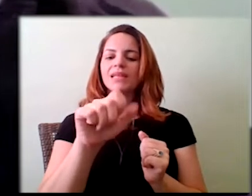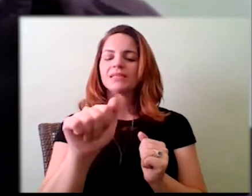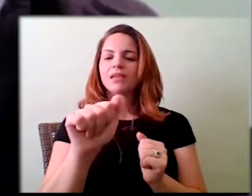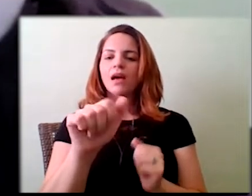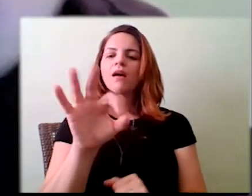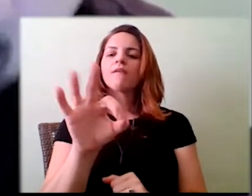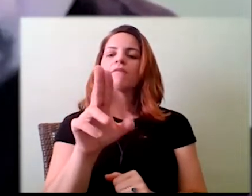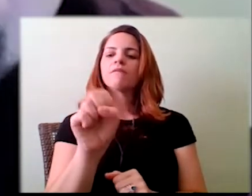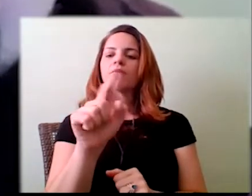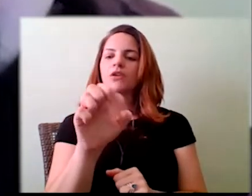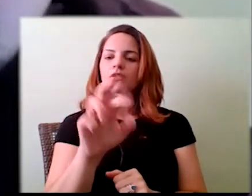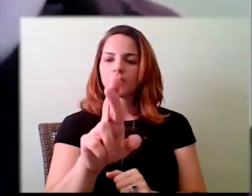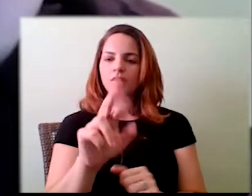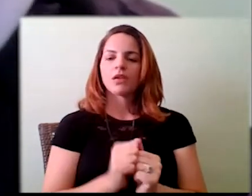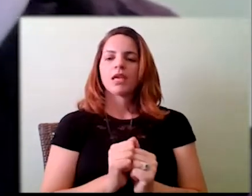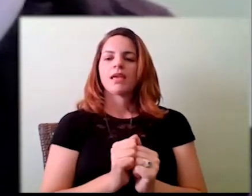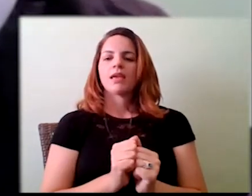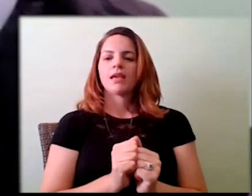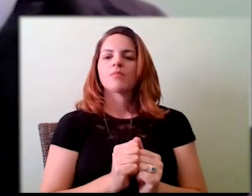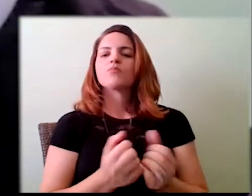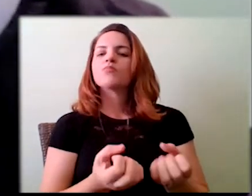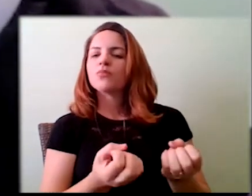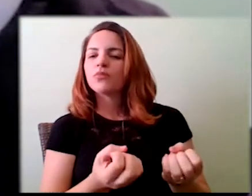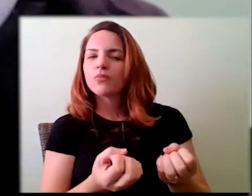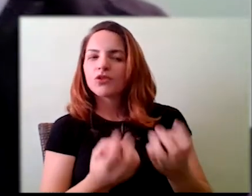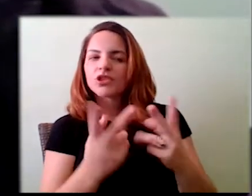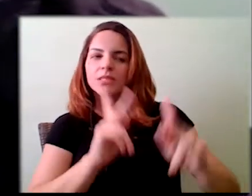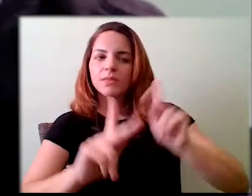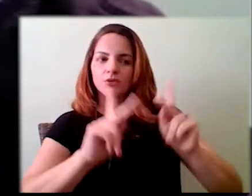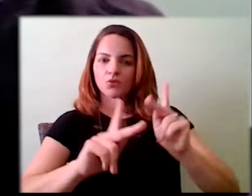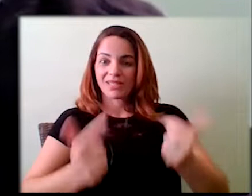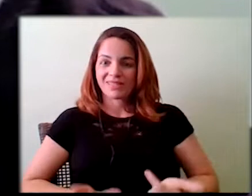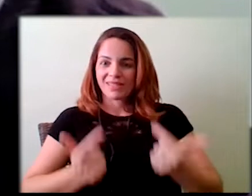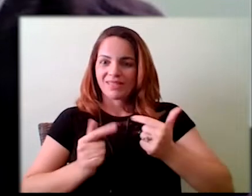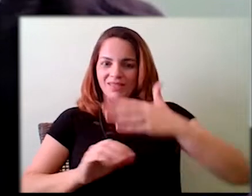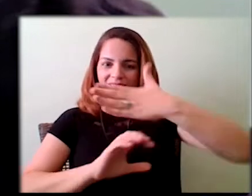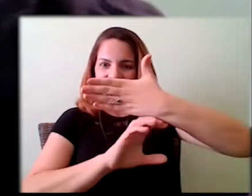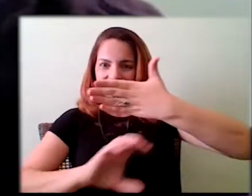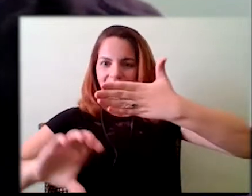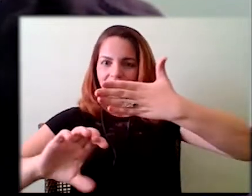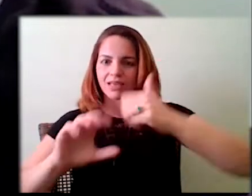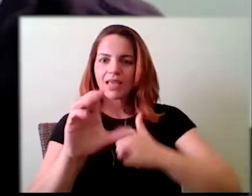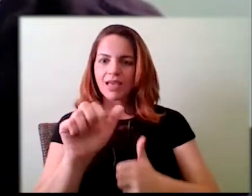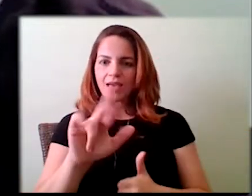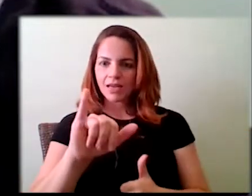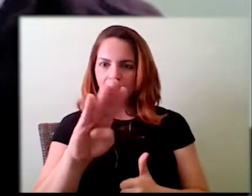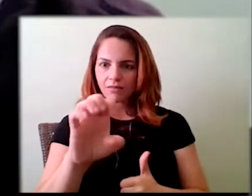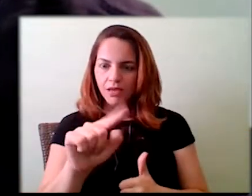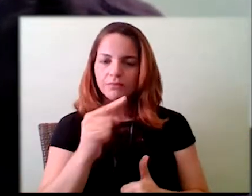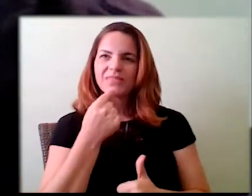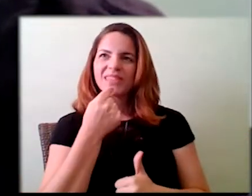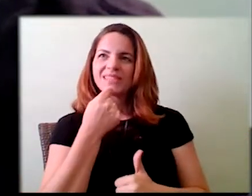People in Hispanic Caribbean communities in the United States present high rates of obesity, diabetes, and other diet-related